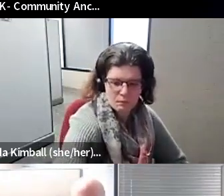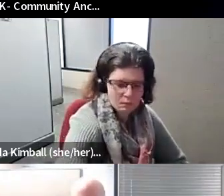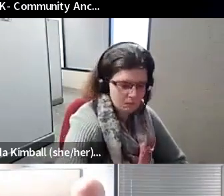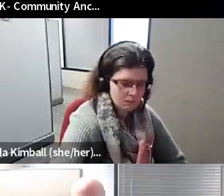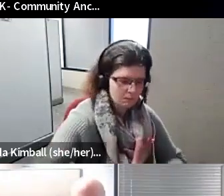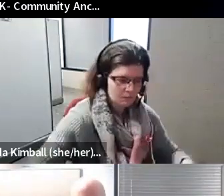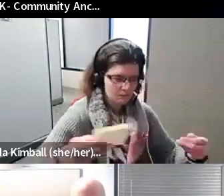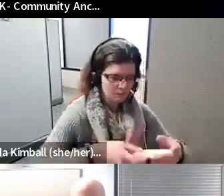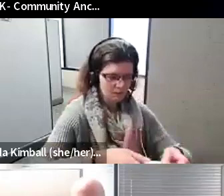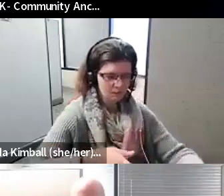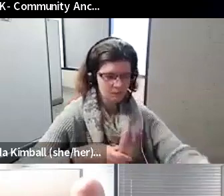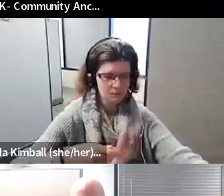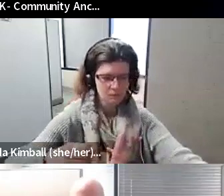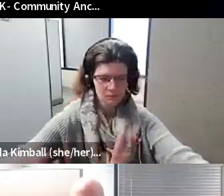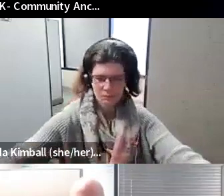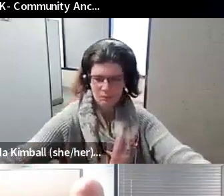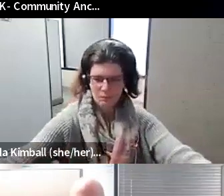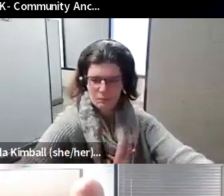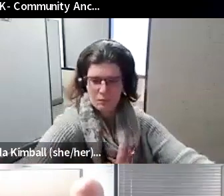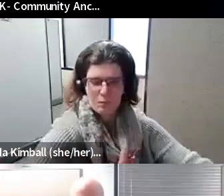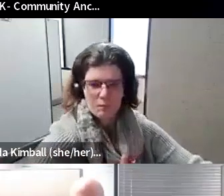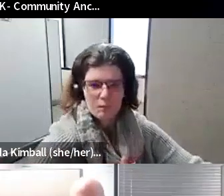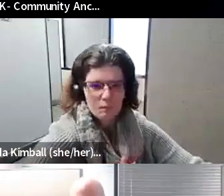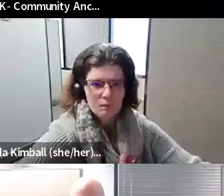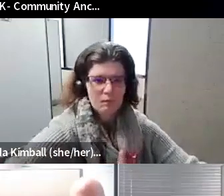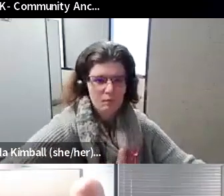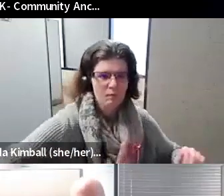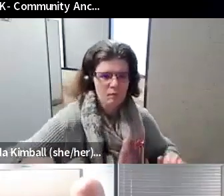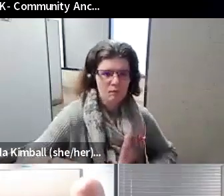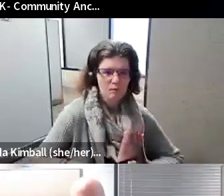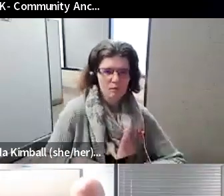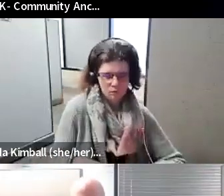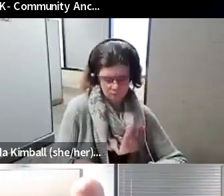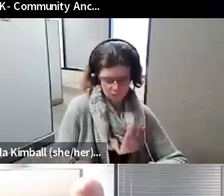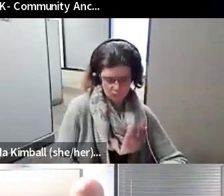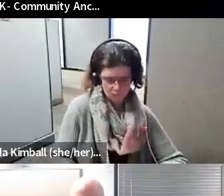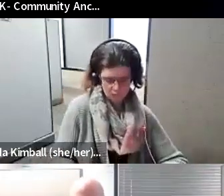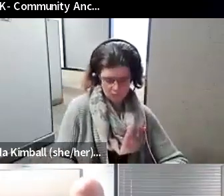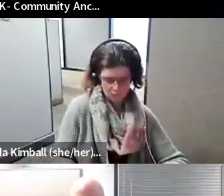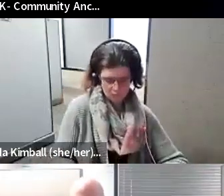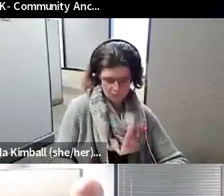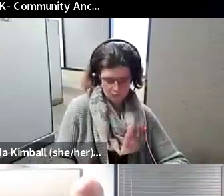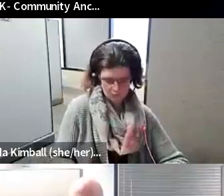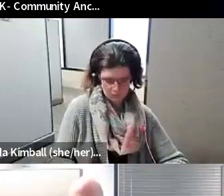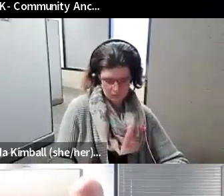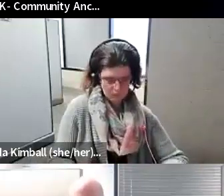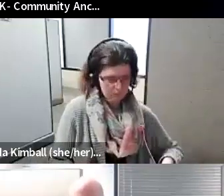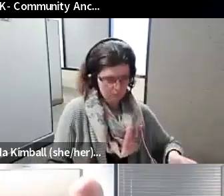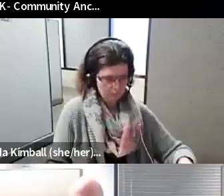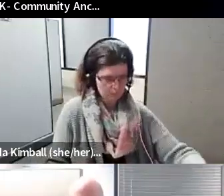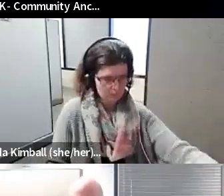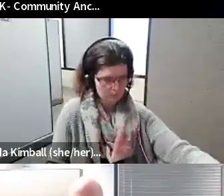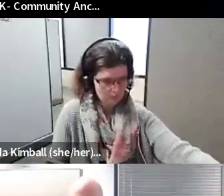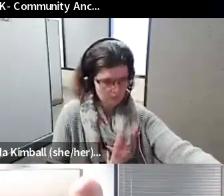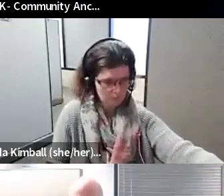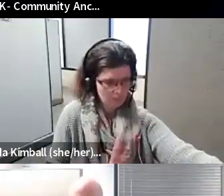are, I think, across the board for transportation, it's been accepted that they need to be revised. And so I, for one, want to know